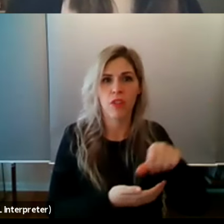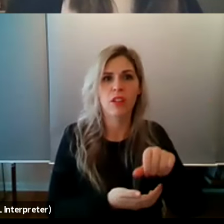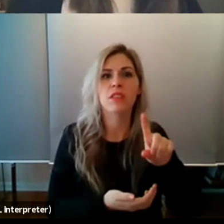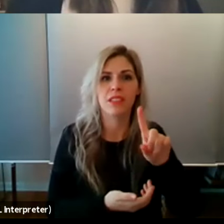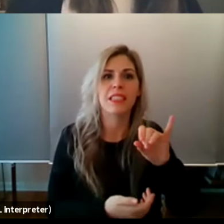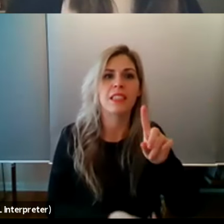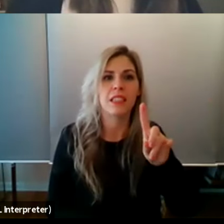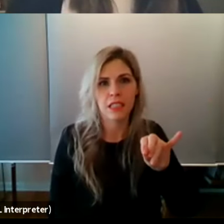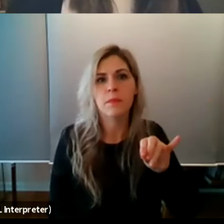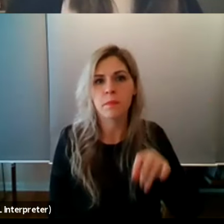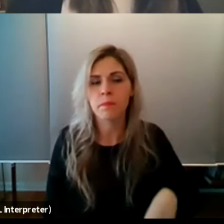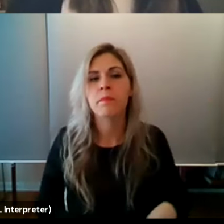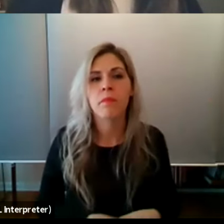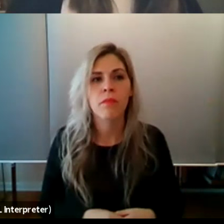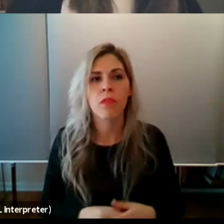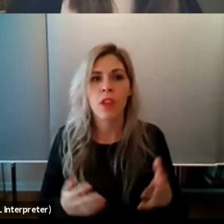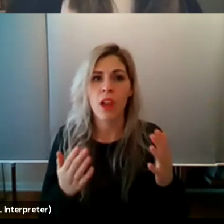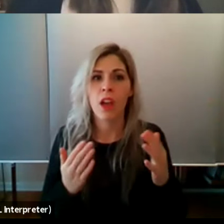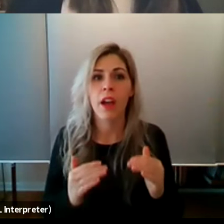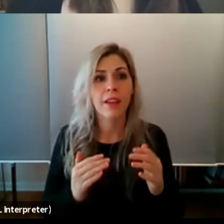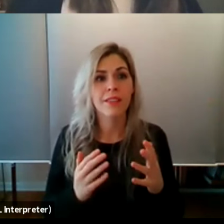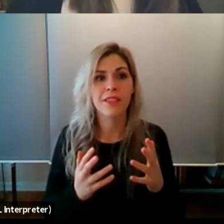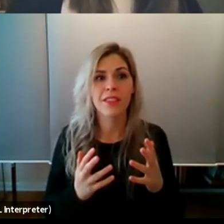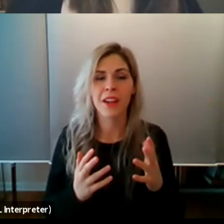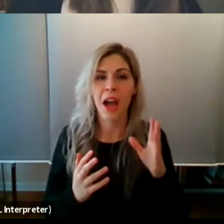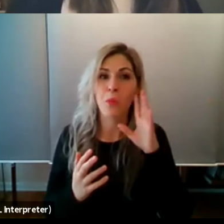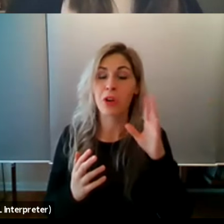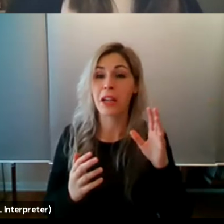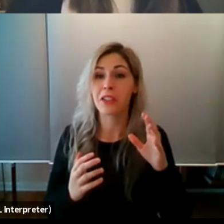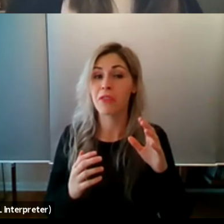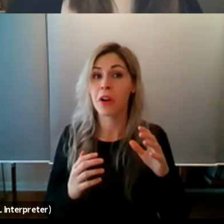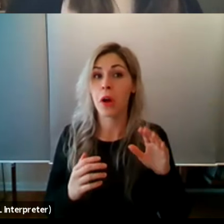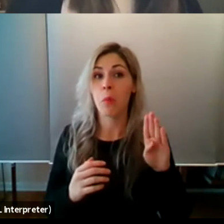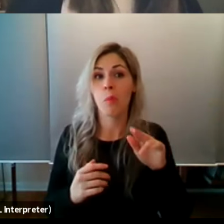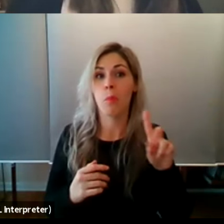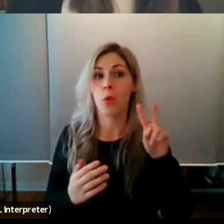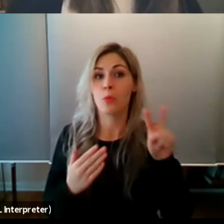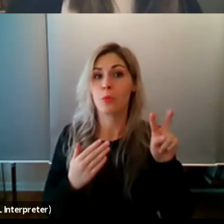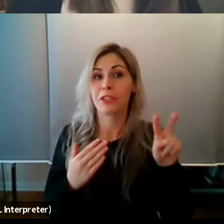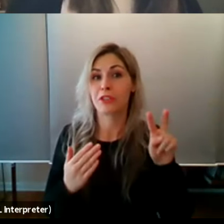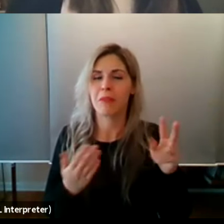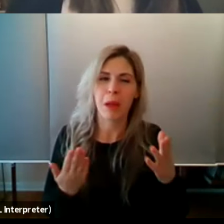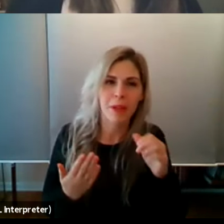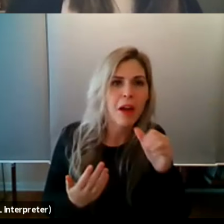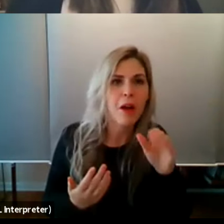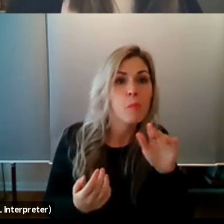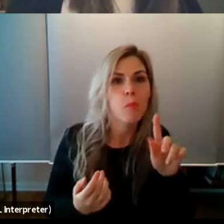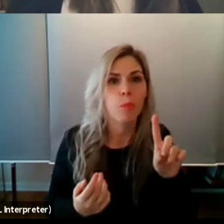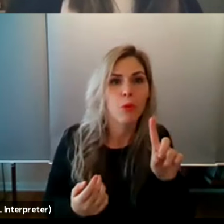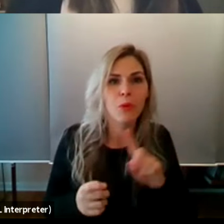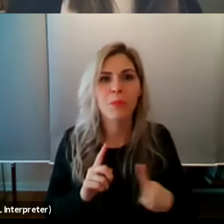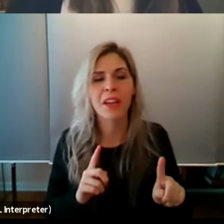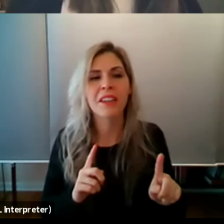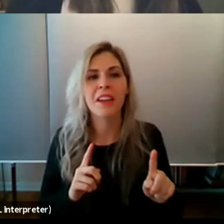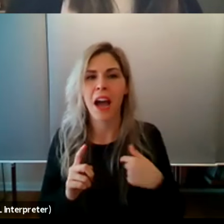Inclusive Development Initiative. And I'm going to make a bold prediction. I don't think it's that bold. But I'm going to predict that